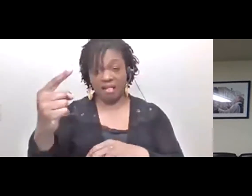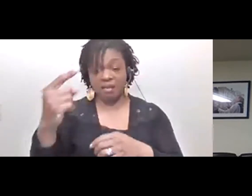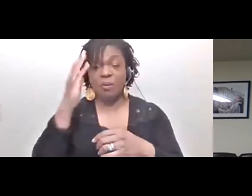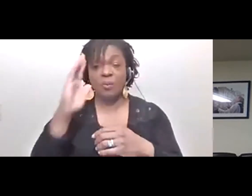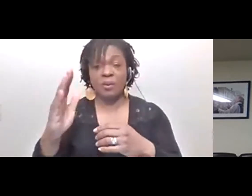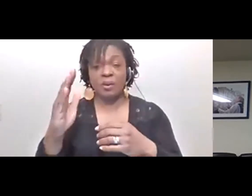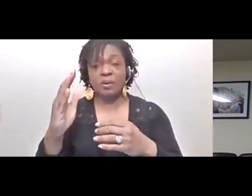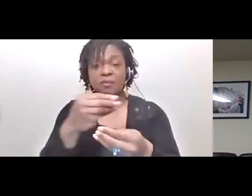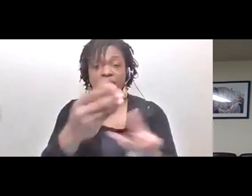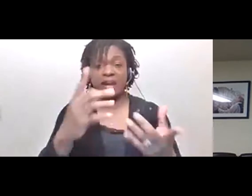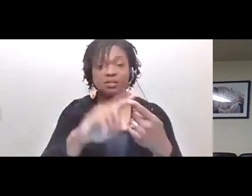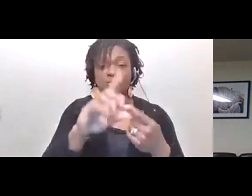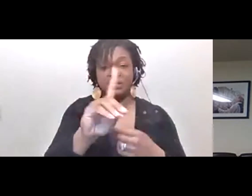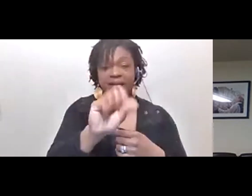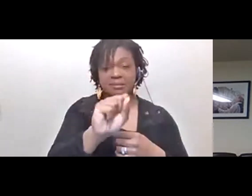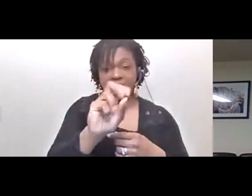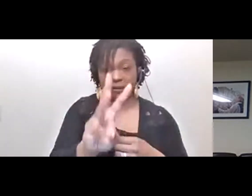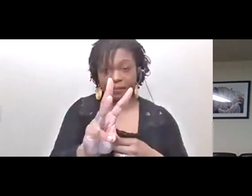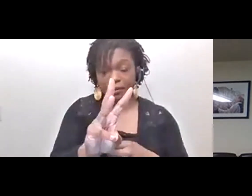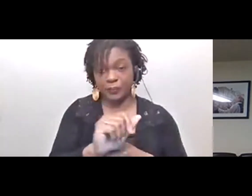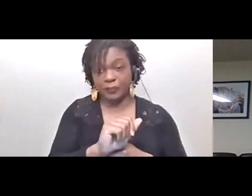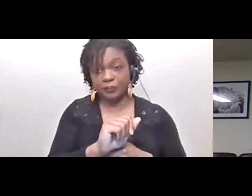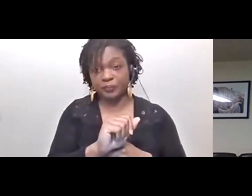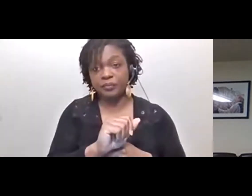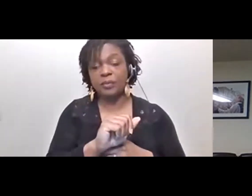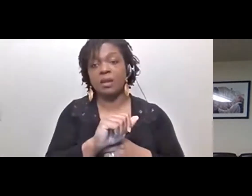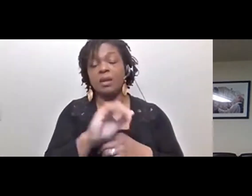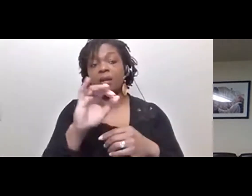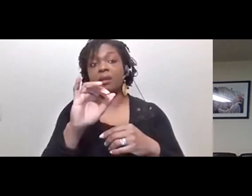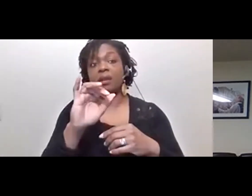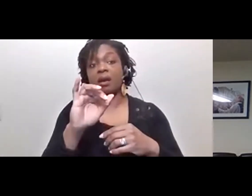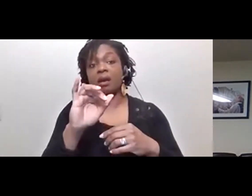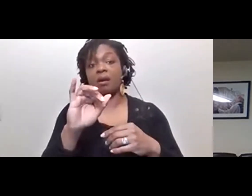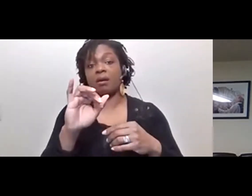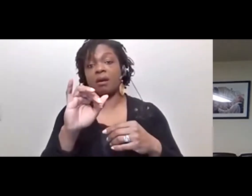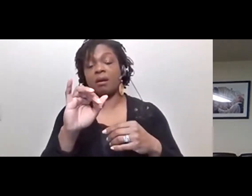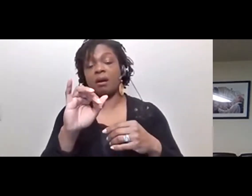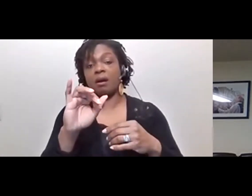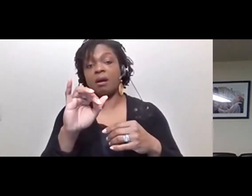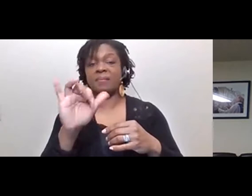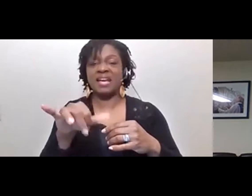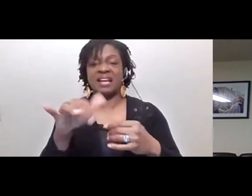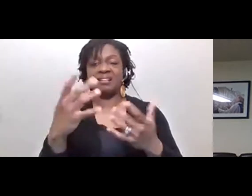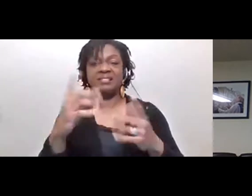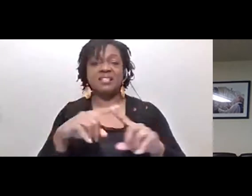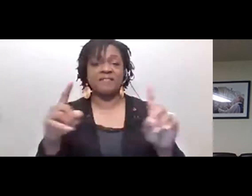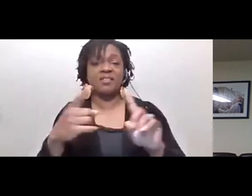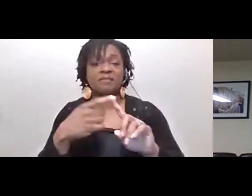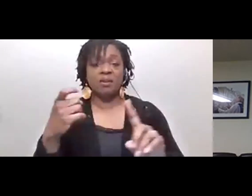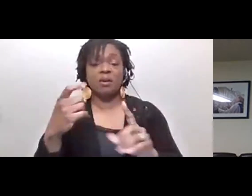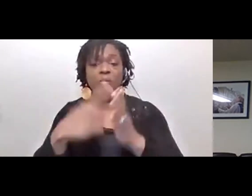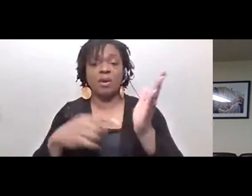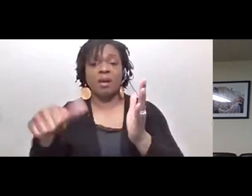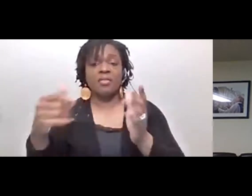is in contrast to, I think, what many of the providers will be advocating